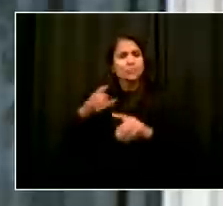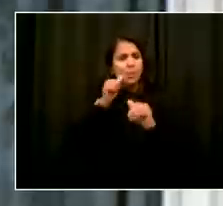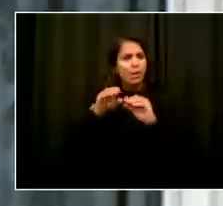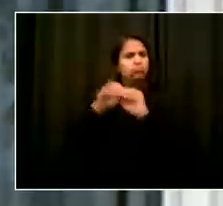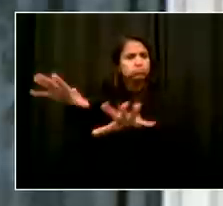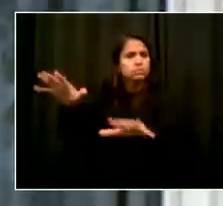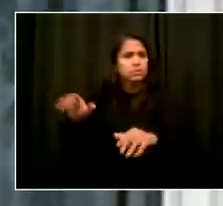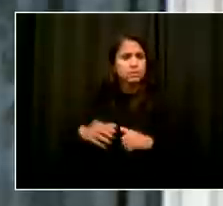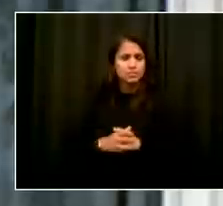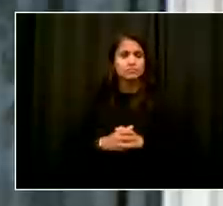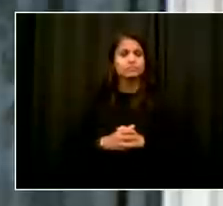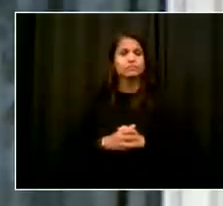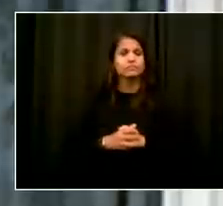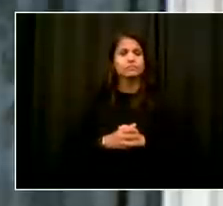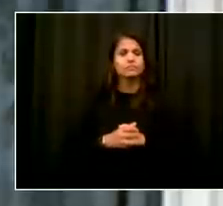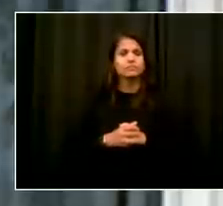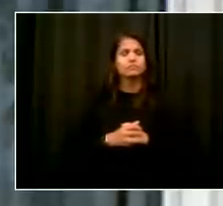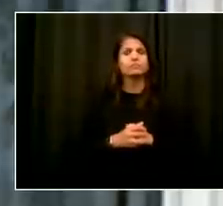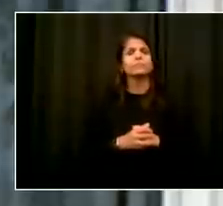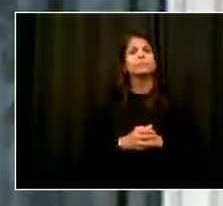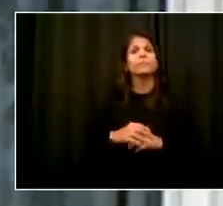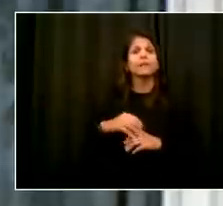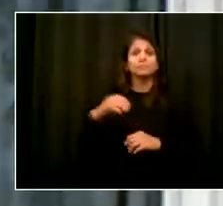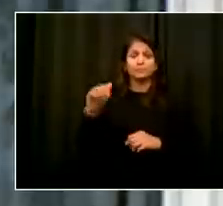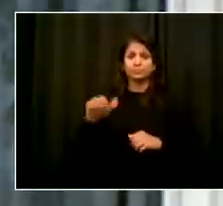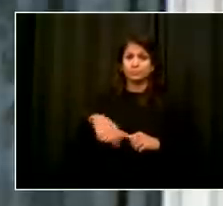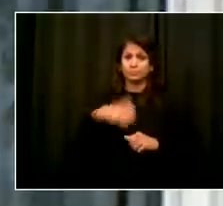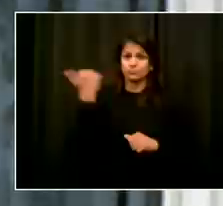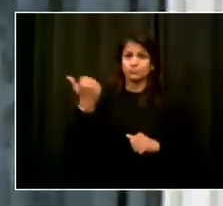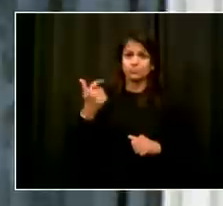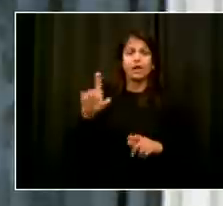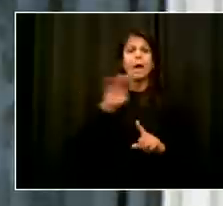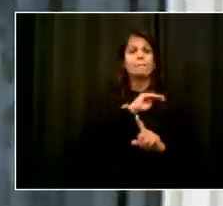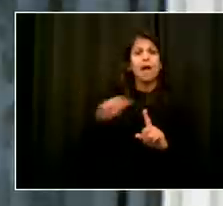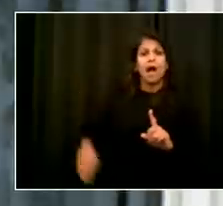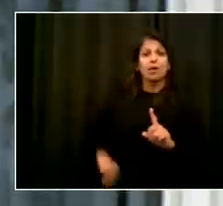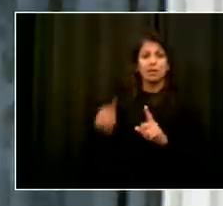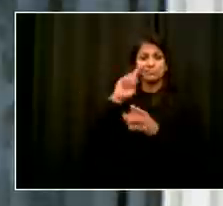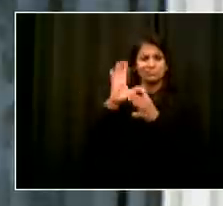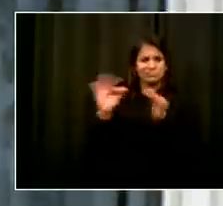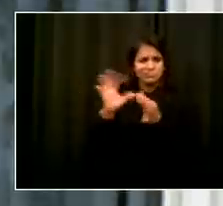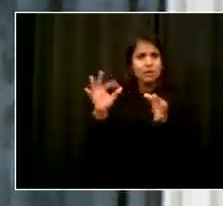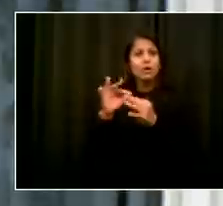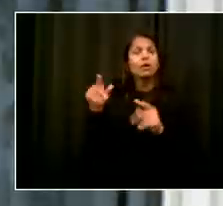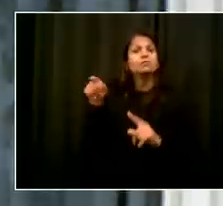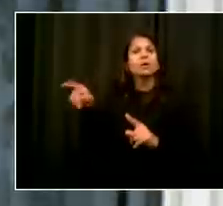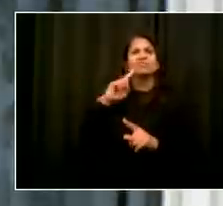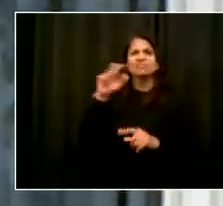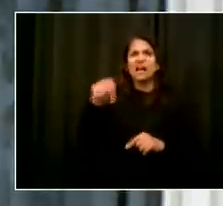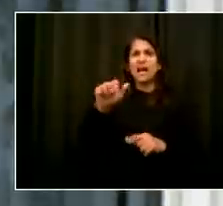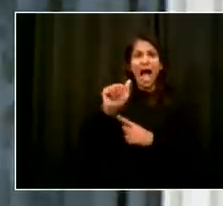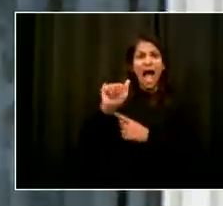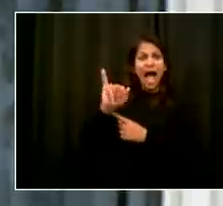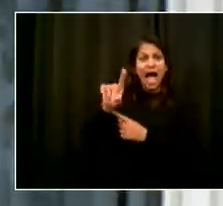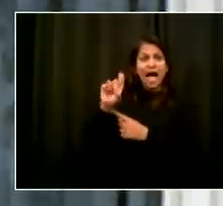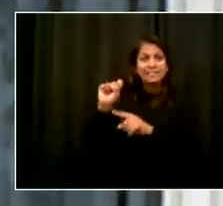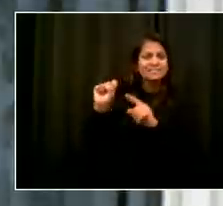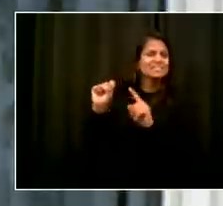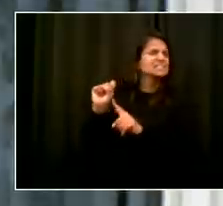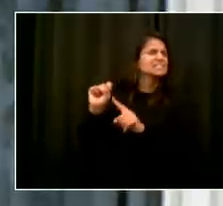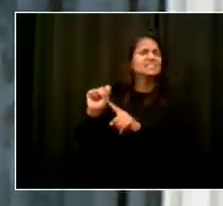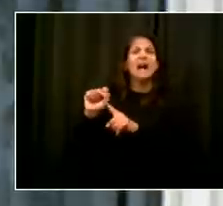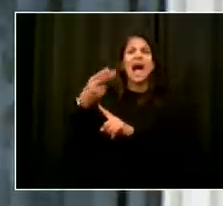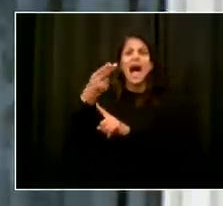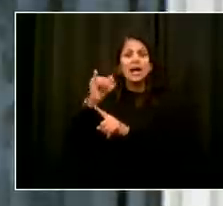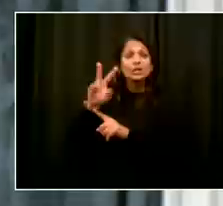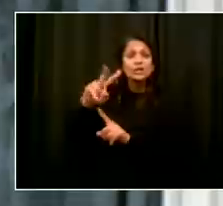changed by the day, HIV/AIDS. At that time too, there were people who stepped up and changed the world. And so on